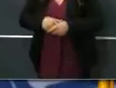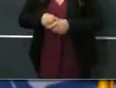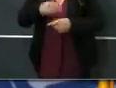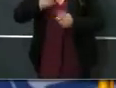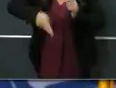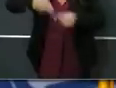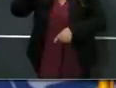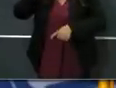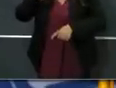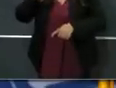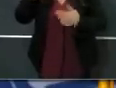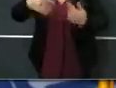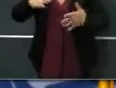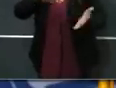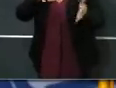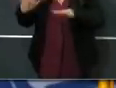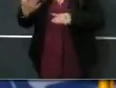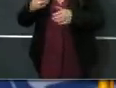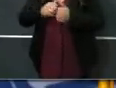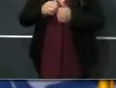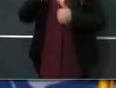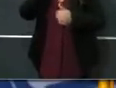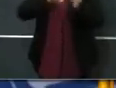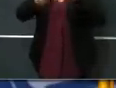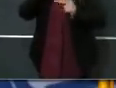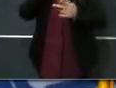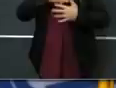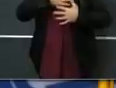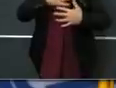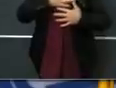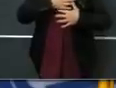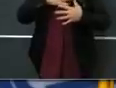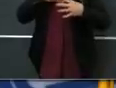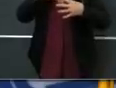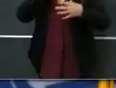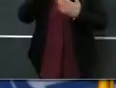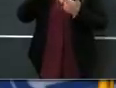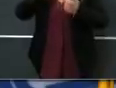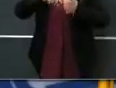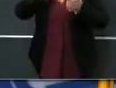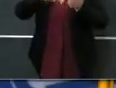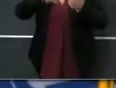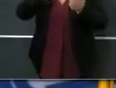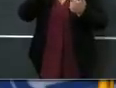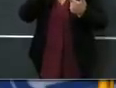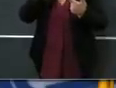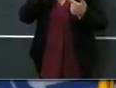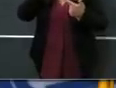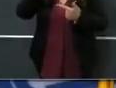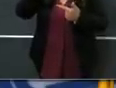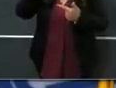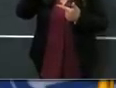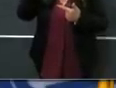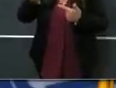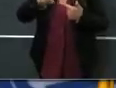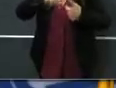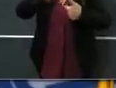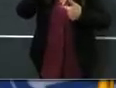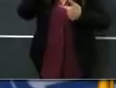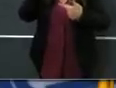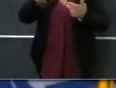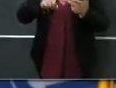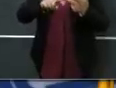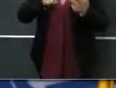in populations that have higher rates of asthma, of diabetes, of cardiovascular disease, and we know that these diseases are more prevalent in